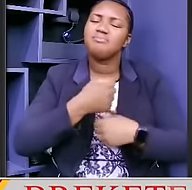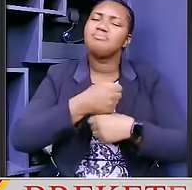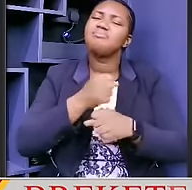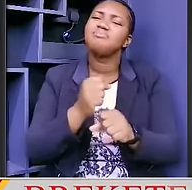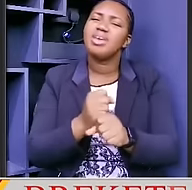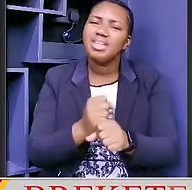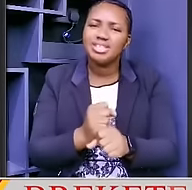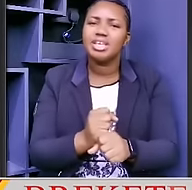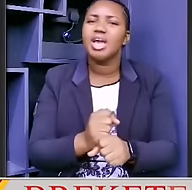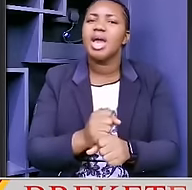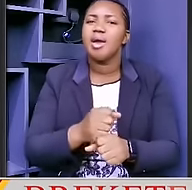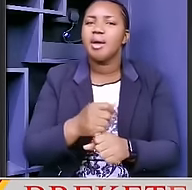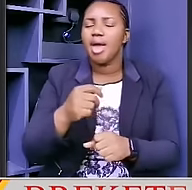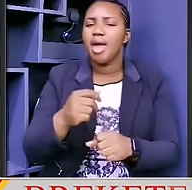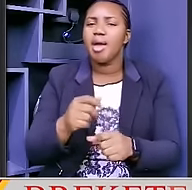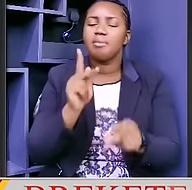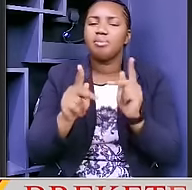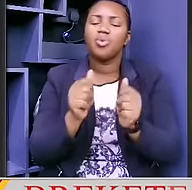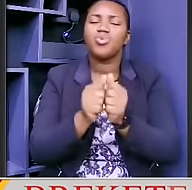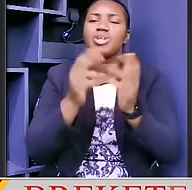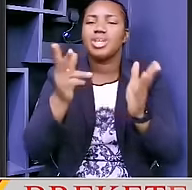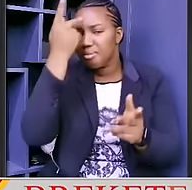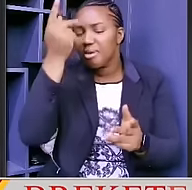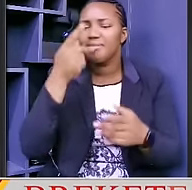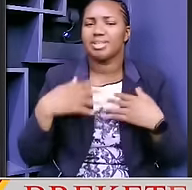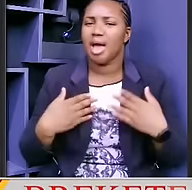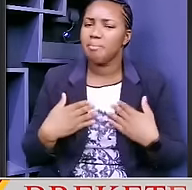have made a widow happy.